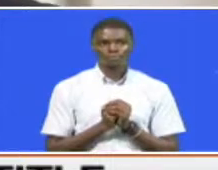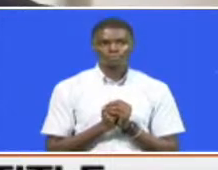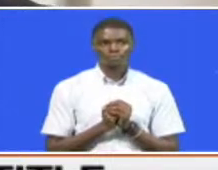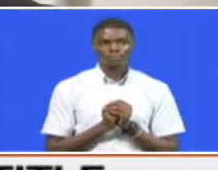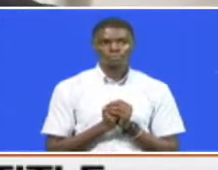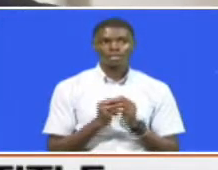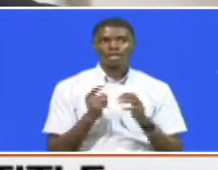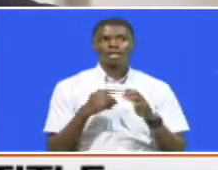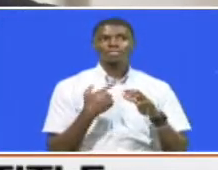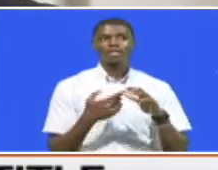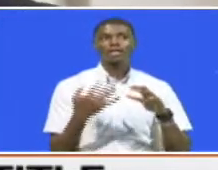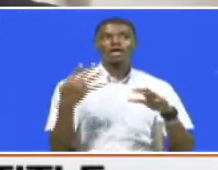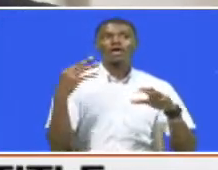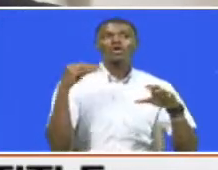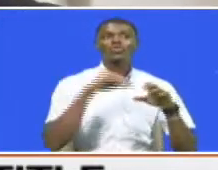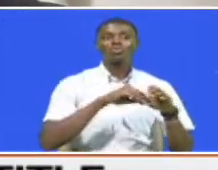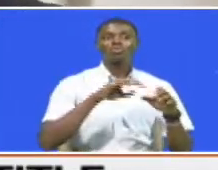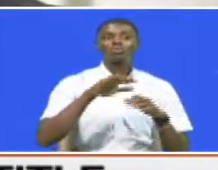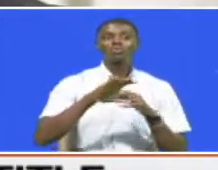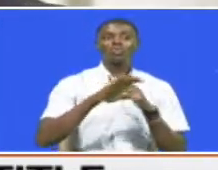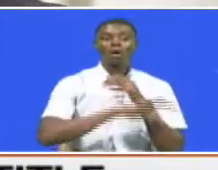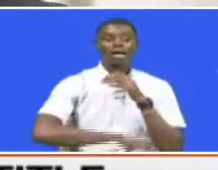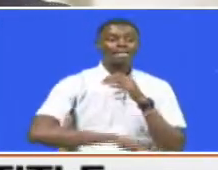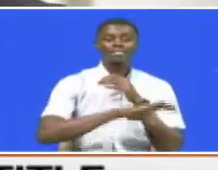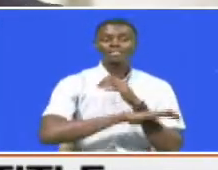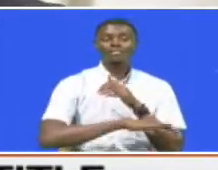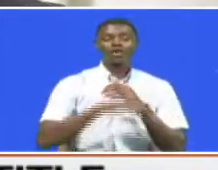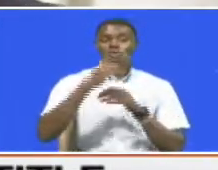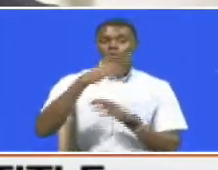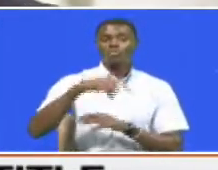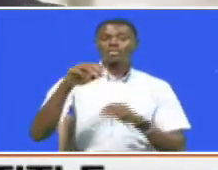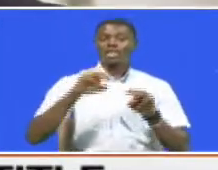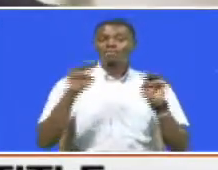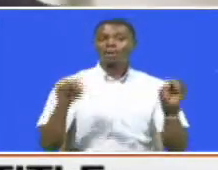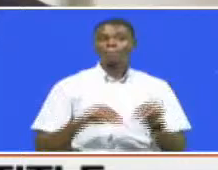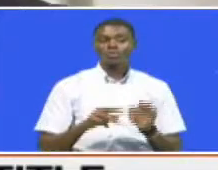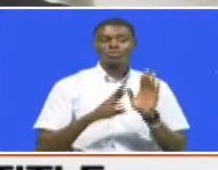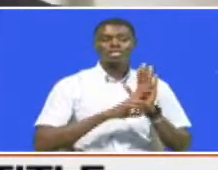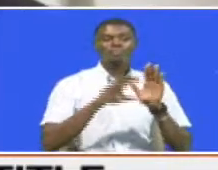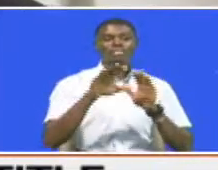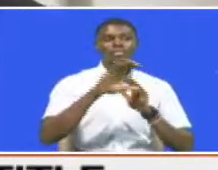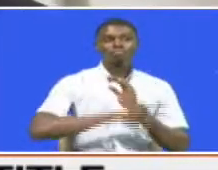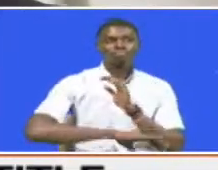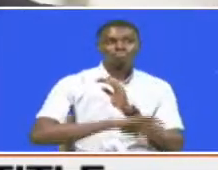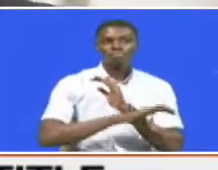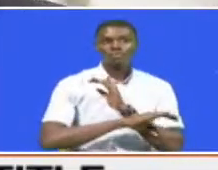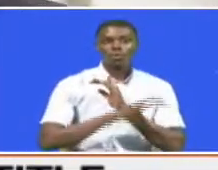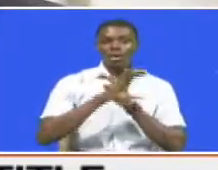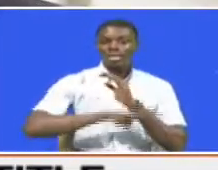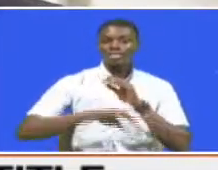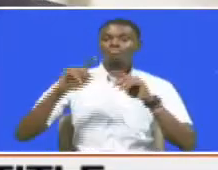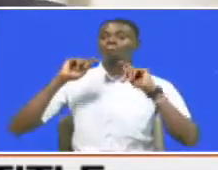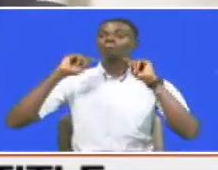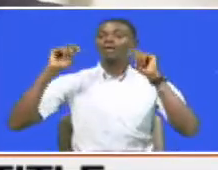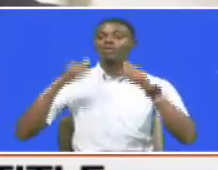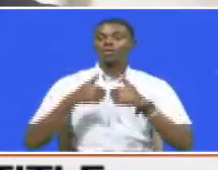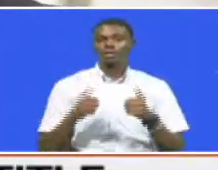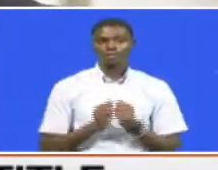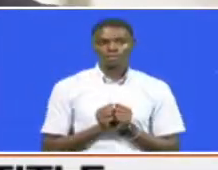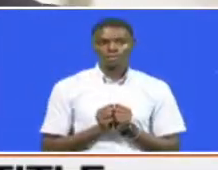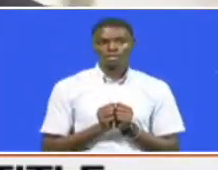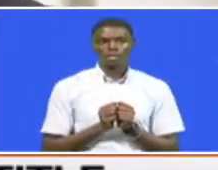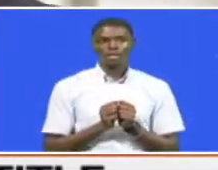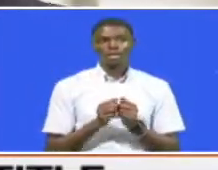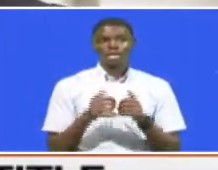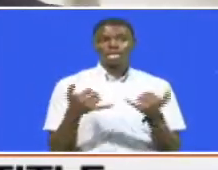you put your country on the right map. You are representing your country. Your country is a champion now. They